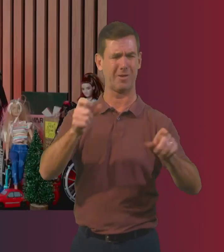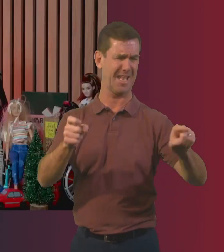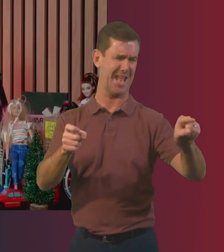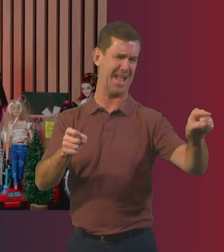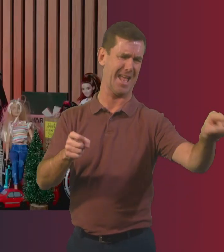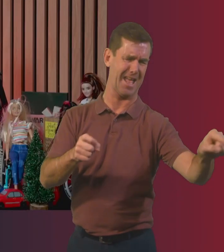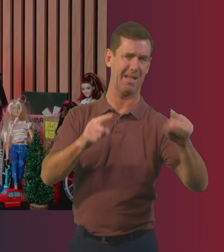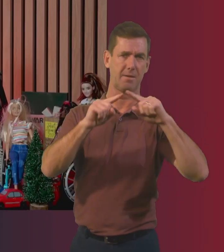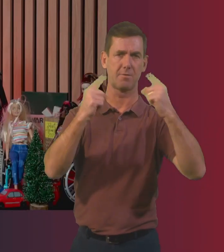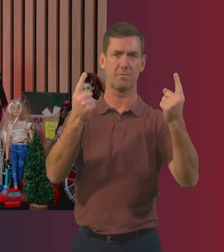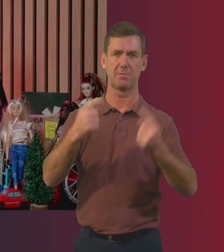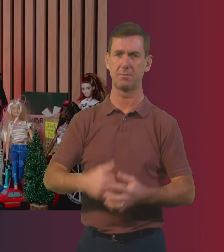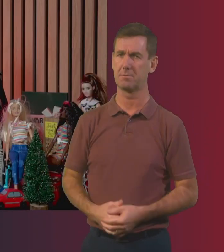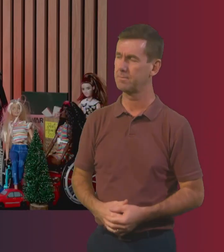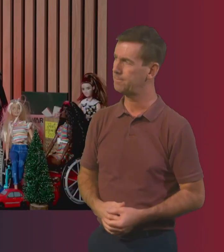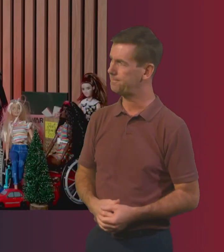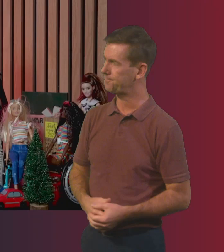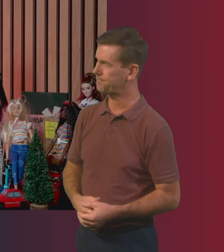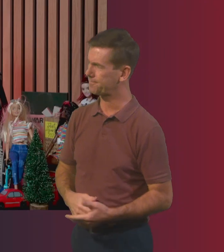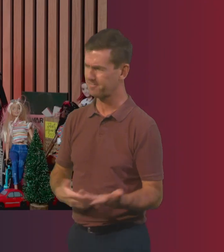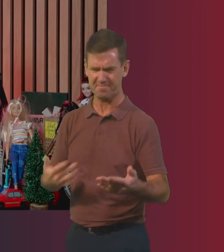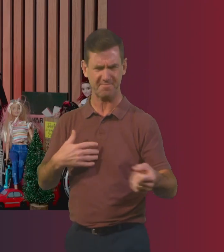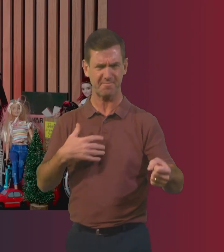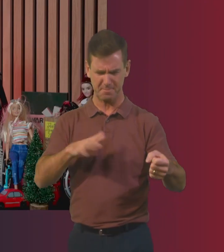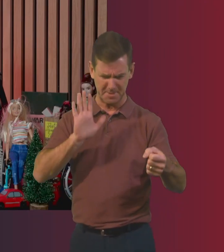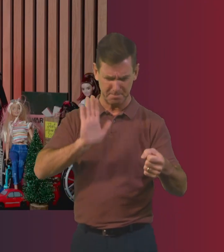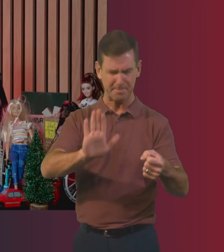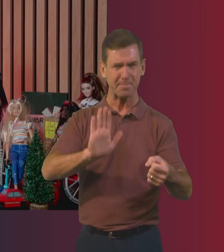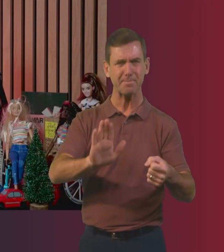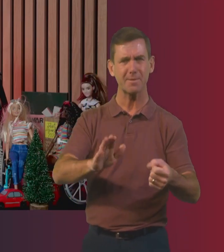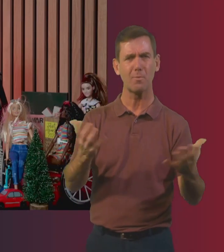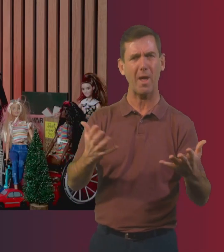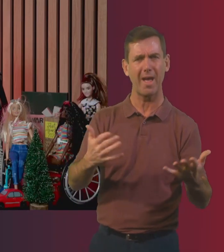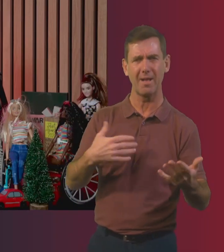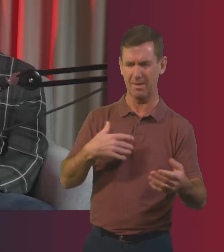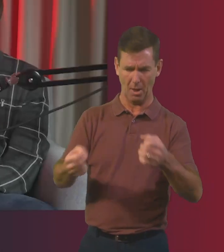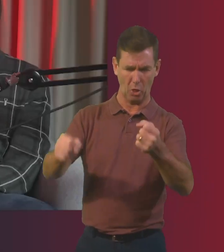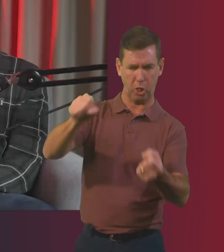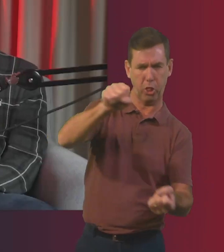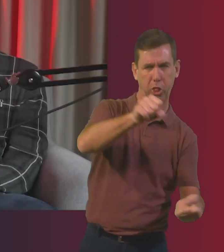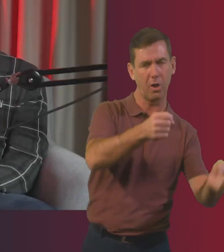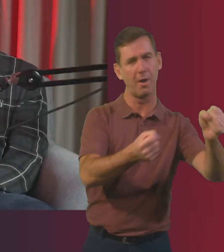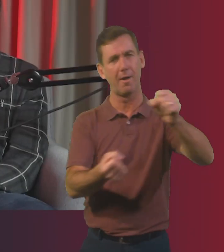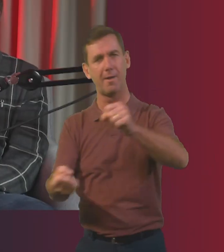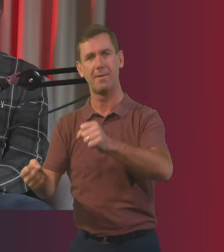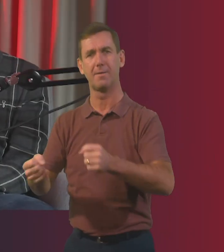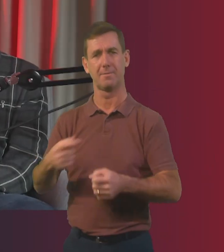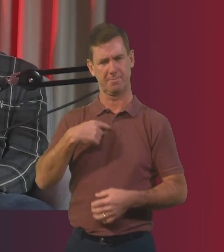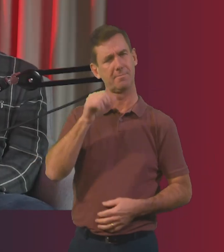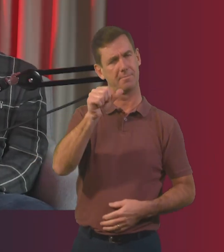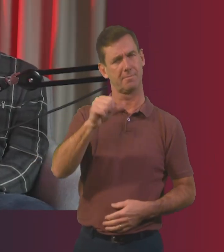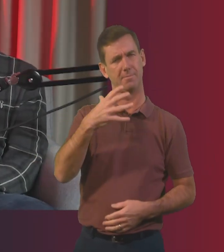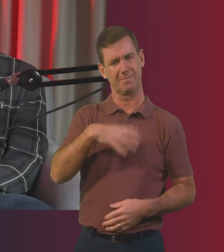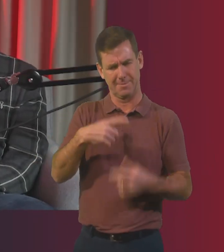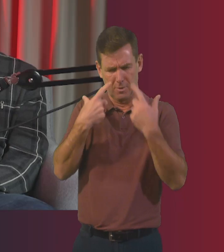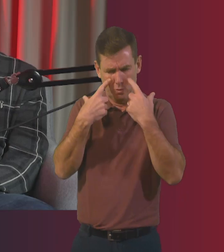struggle enough with this beeper here. I'm like, where's my horn? By the time I've looked down, I've gone into the roads. But yeah, it is that exact kind of thing. You want the